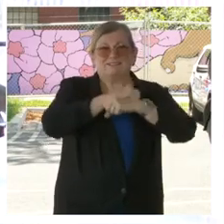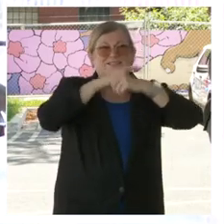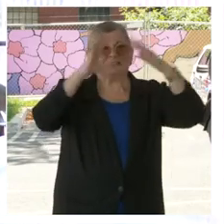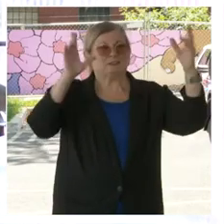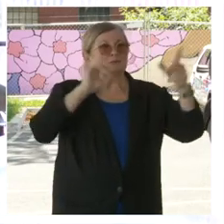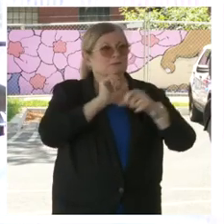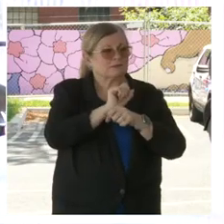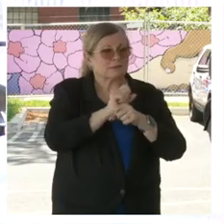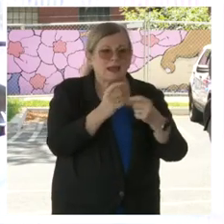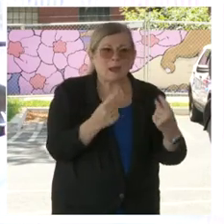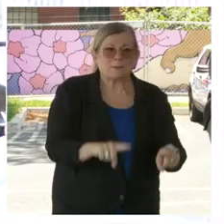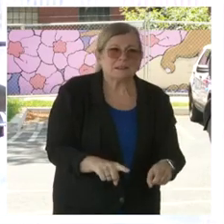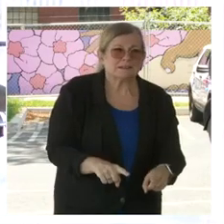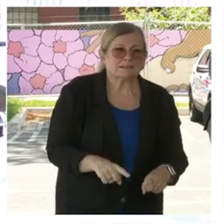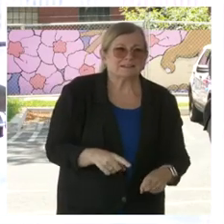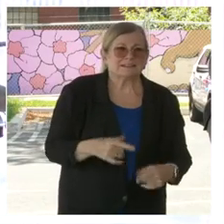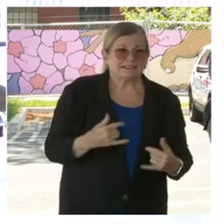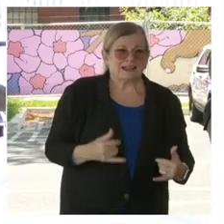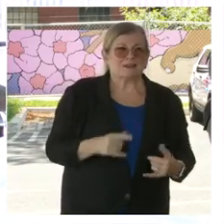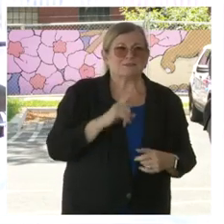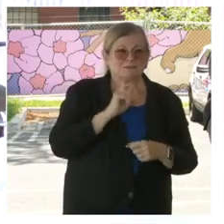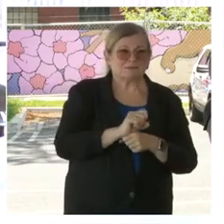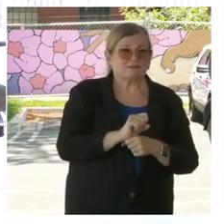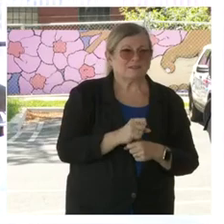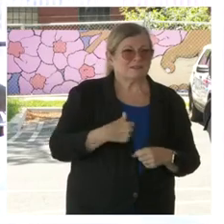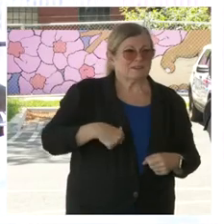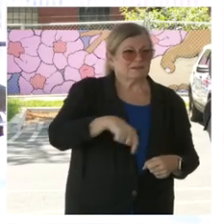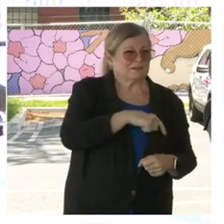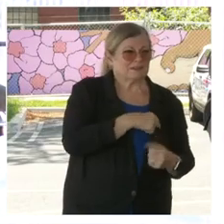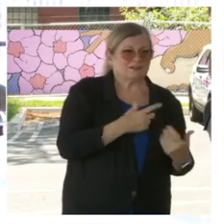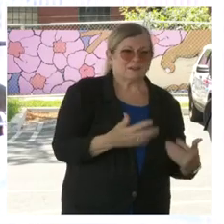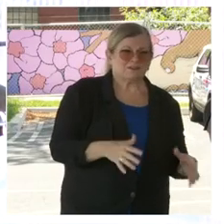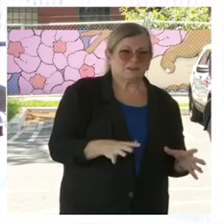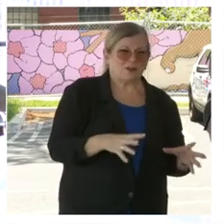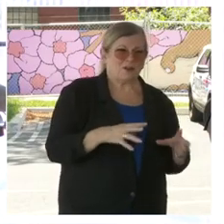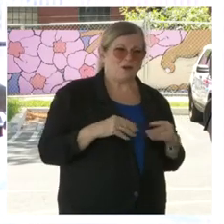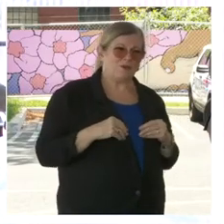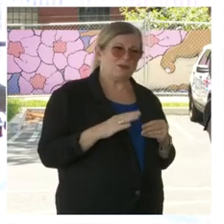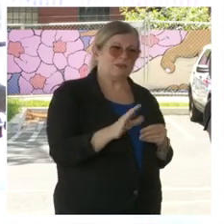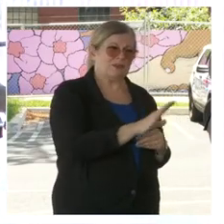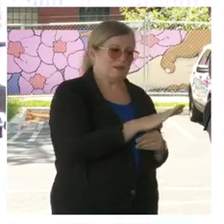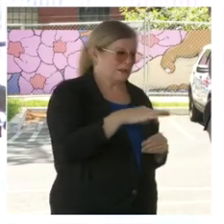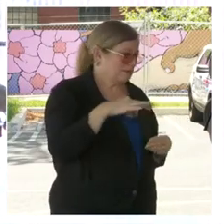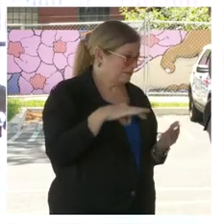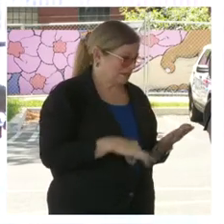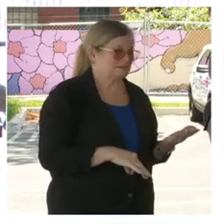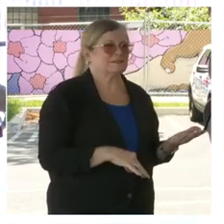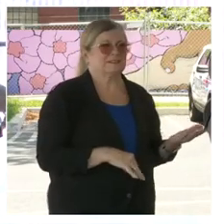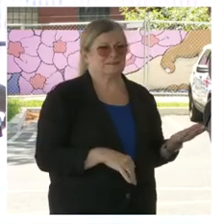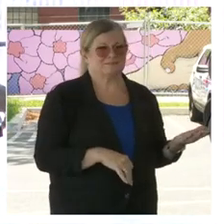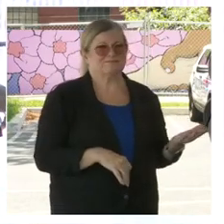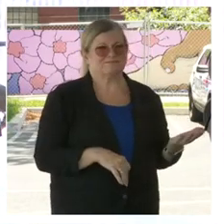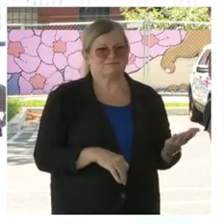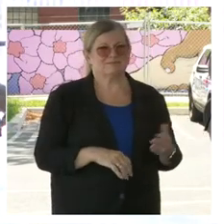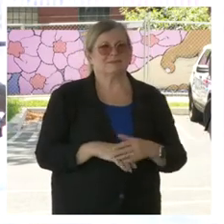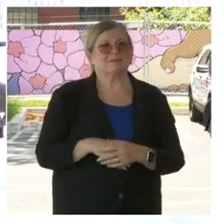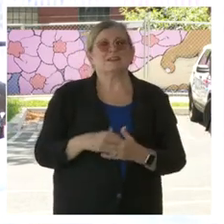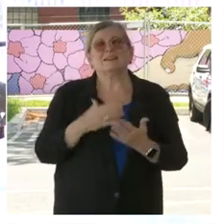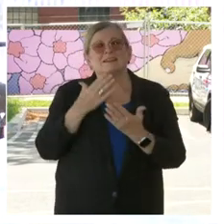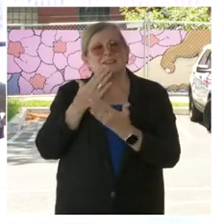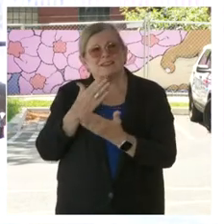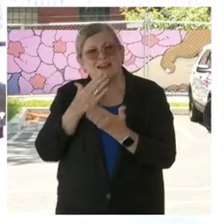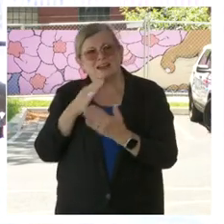there are a lot of residents who reap what they have sown. So I want to thank you all for your dedication. I want to thank Deputy Mayor John